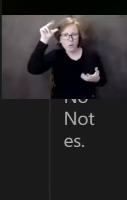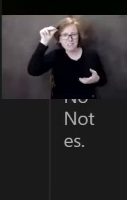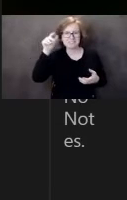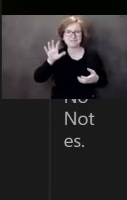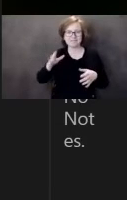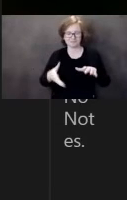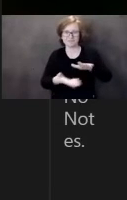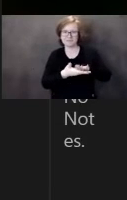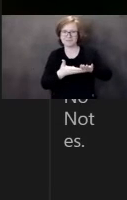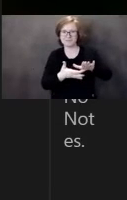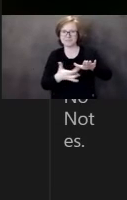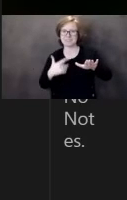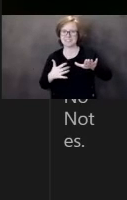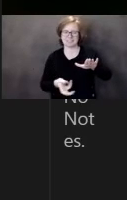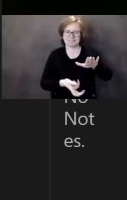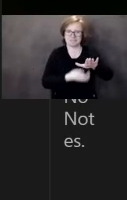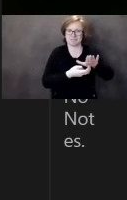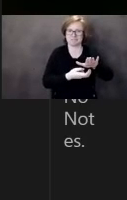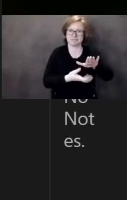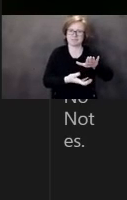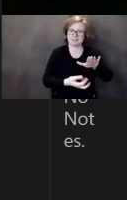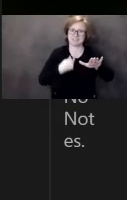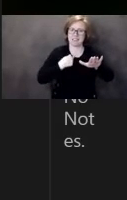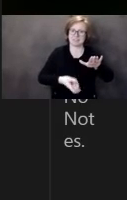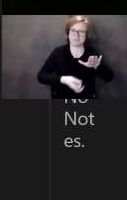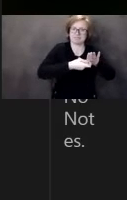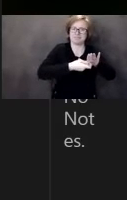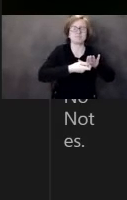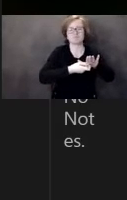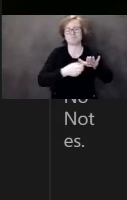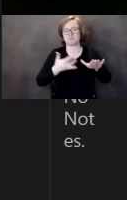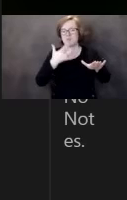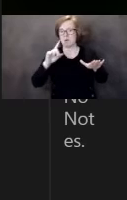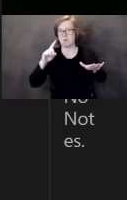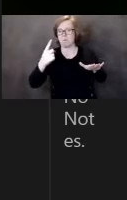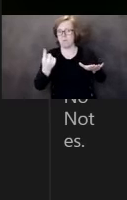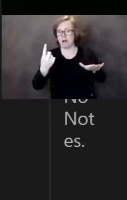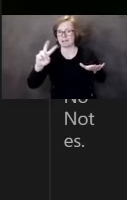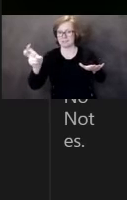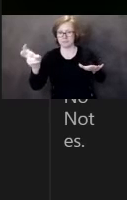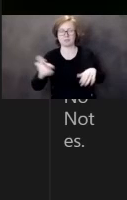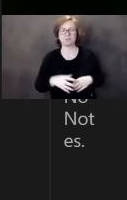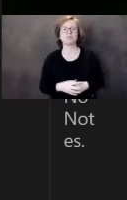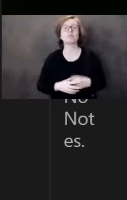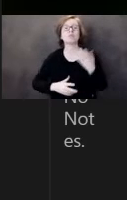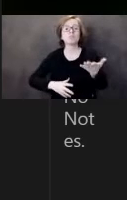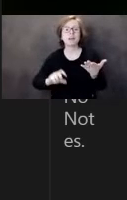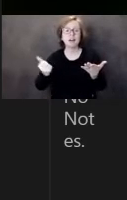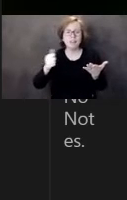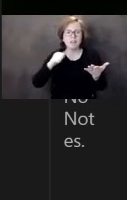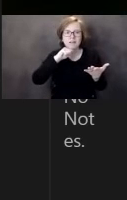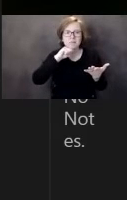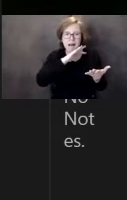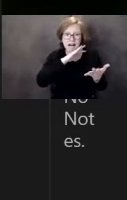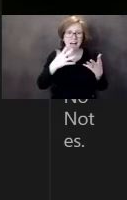particular. It's a tiny bit more money. So add that on. Here's another muddy spot along an electric fence.